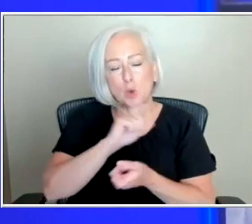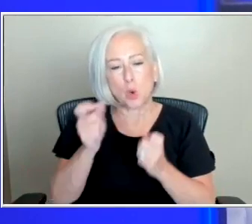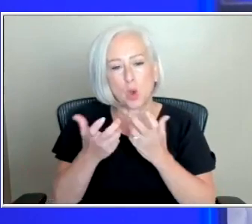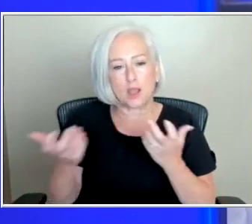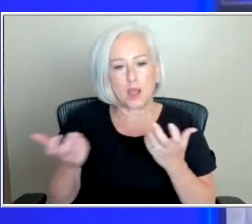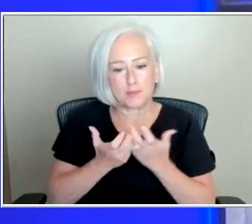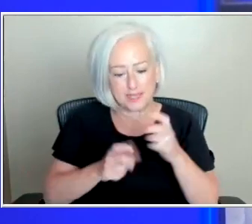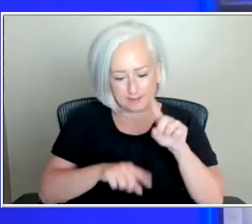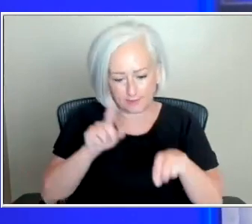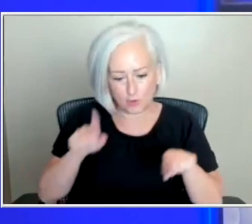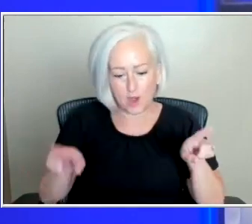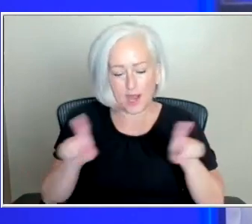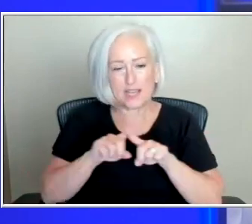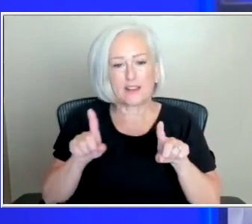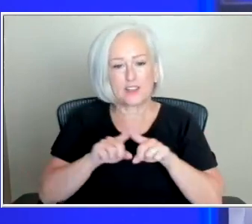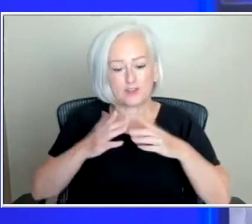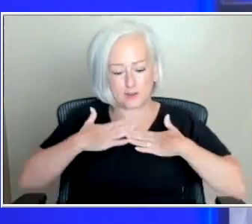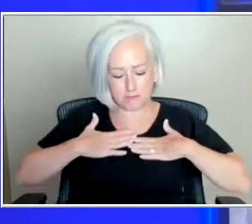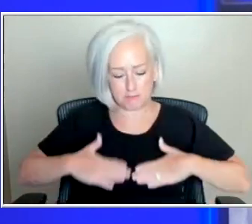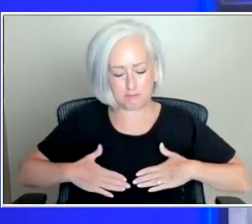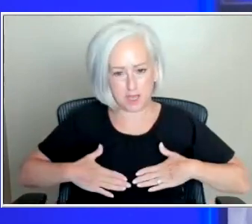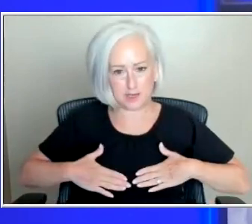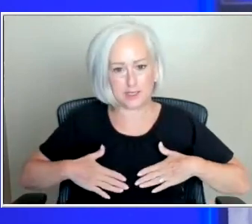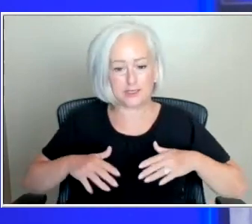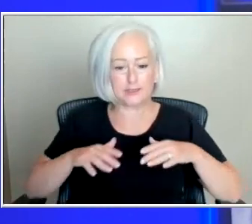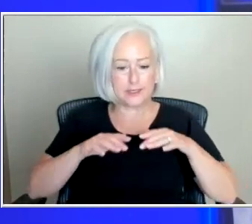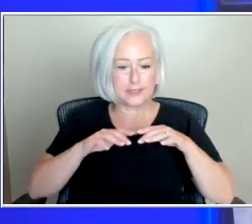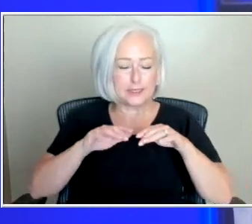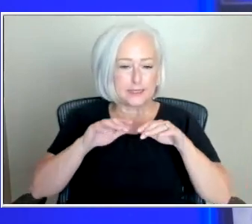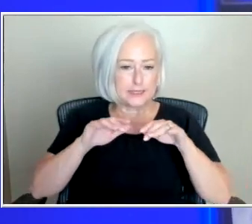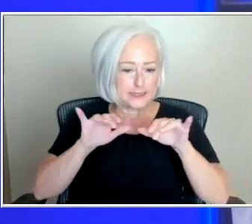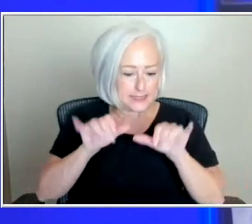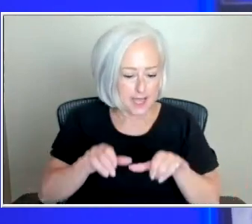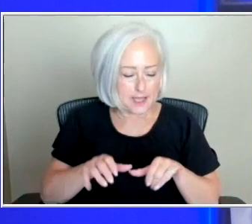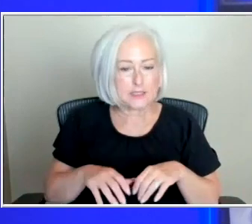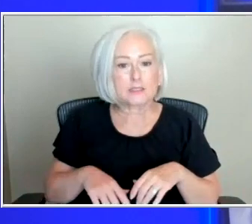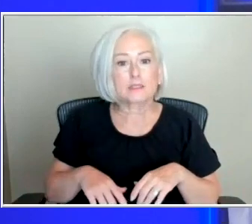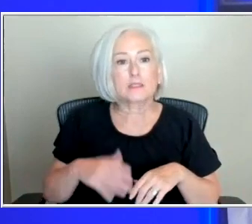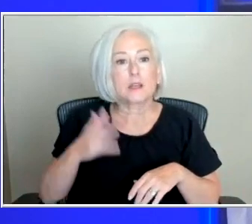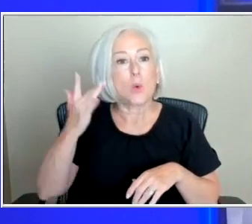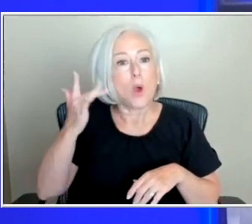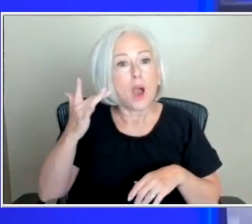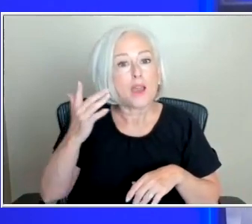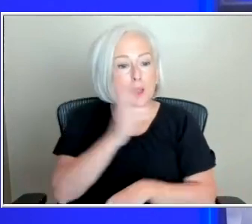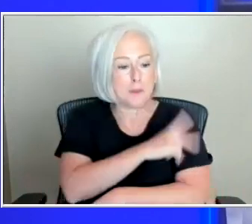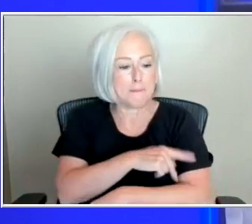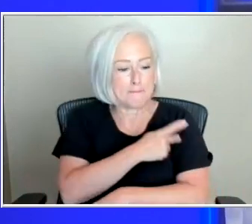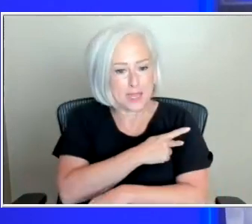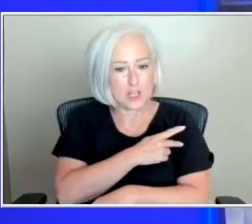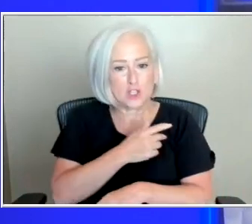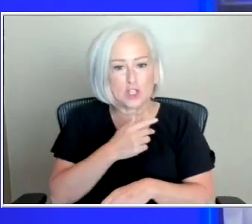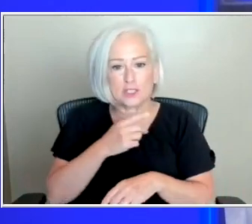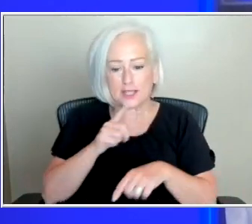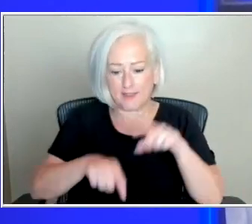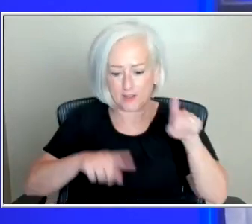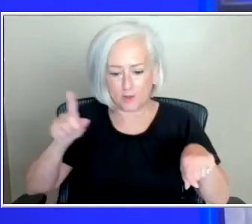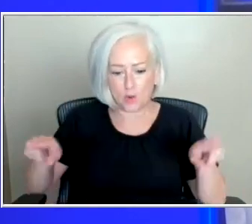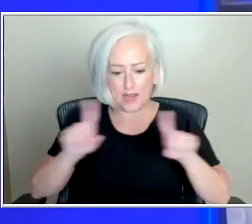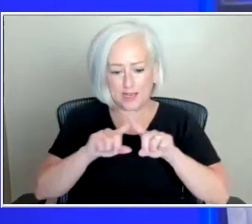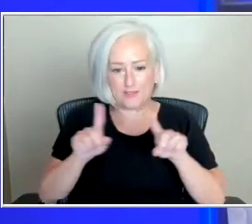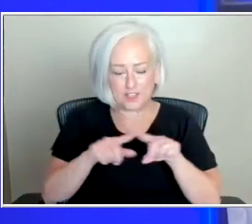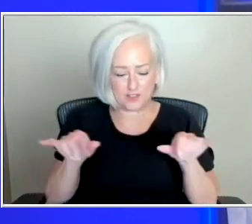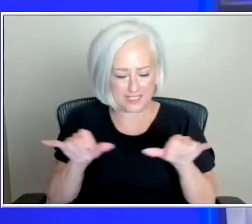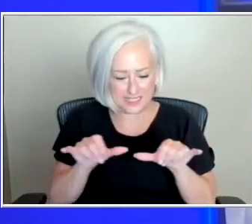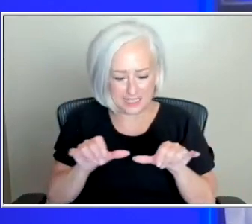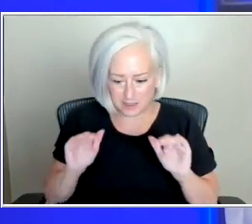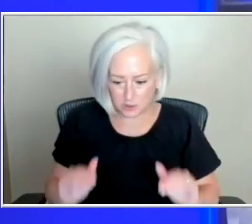anatomies. So one of the hardest parts about this is that the patients that have this condition have such a wide range of sizes, it's almost impossible